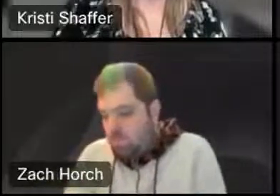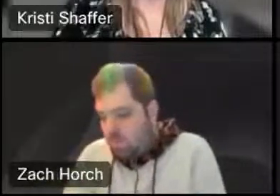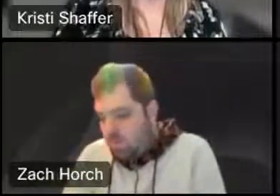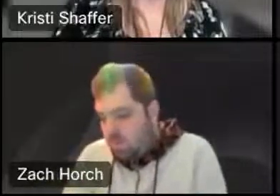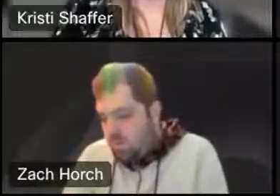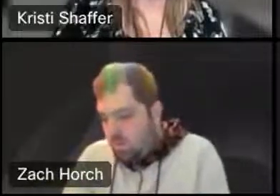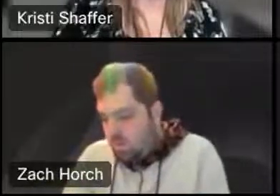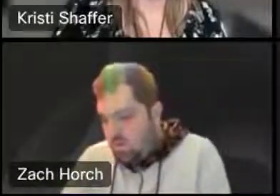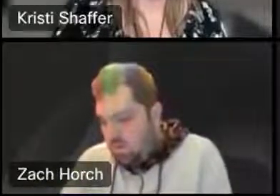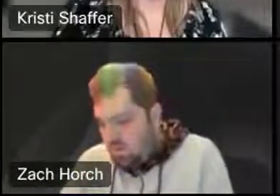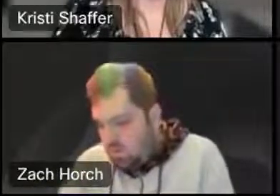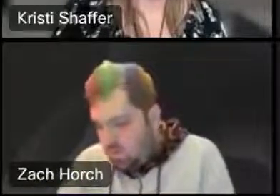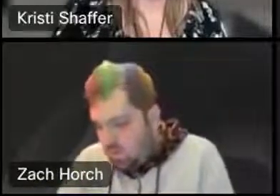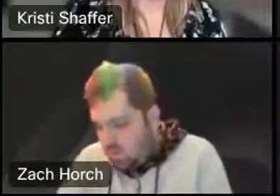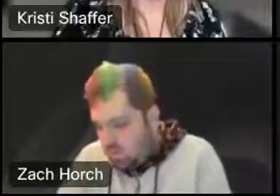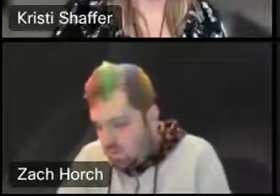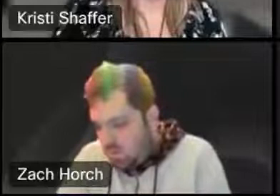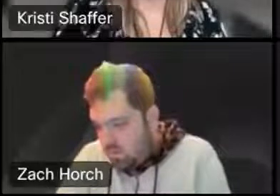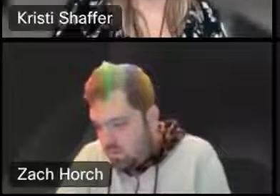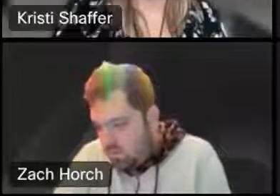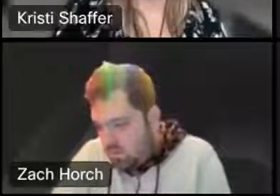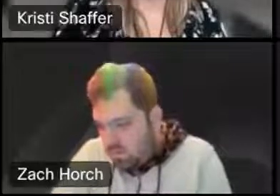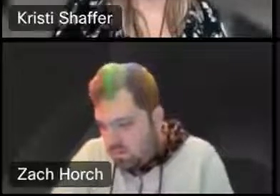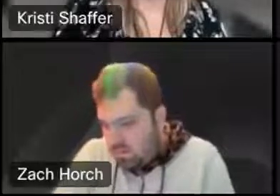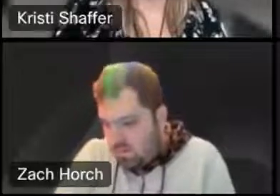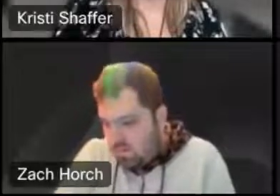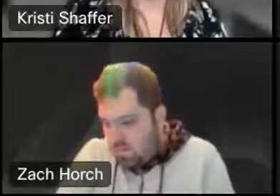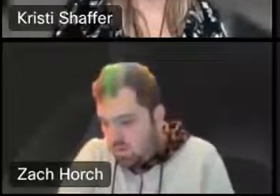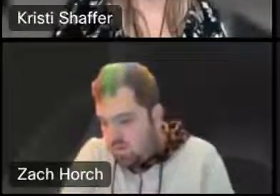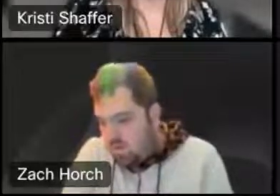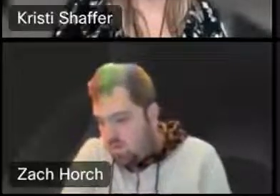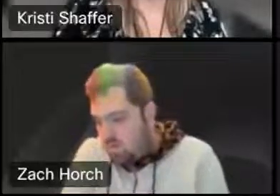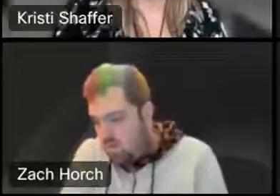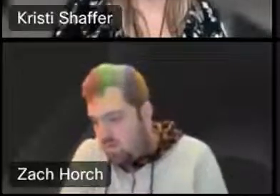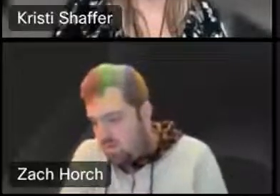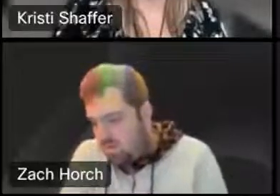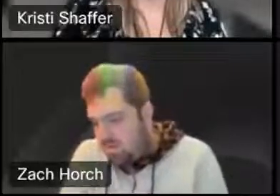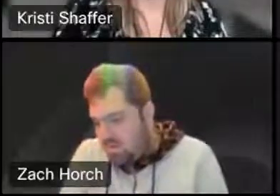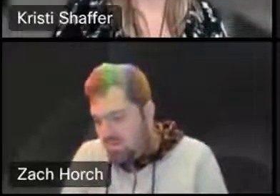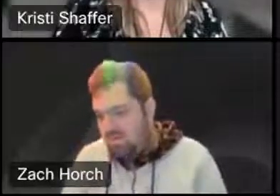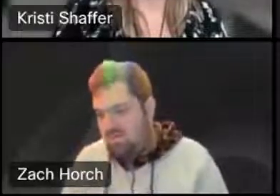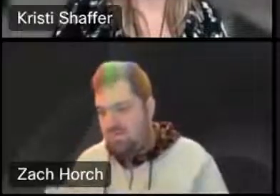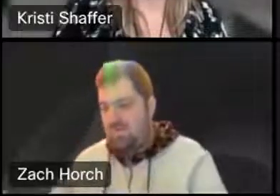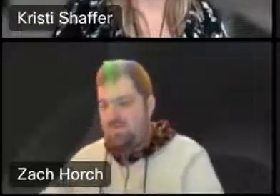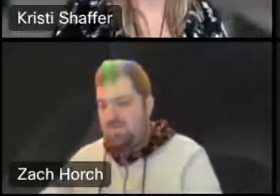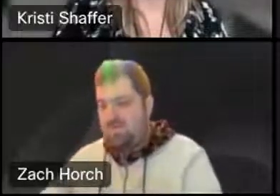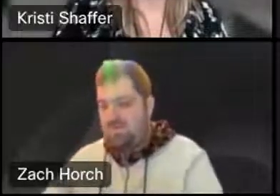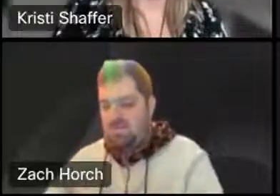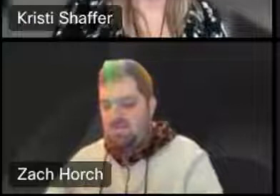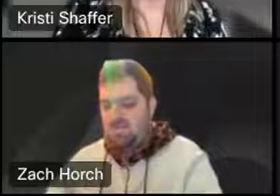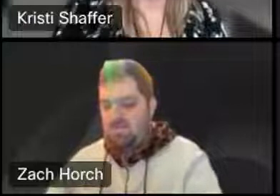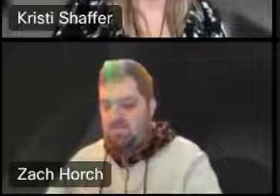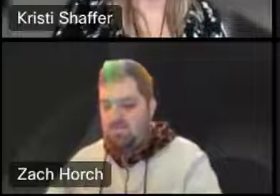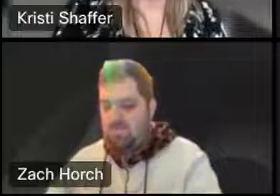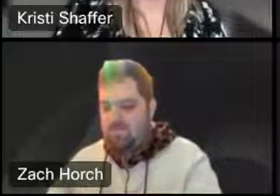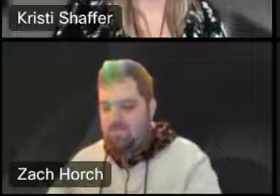our transportation vendors are getting requests from everyone to provide the service,